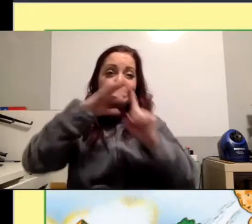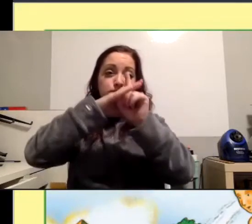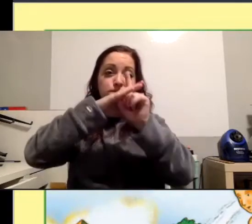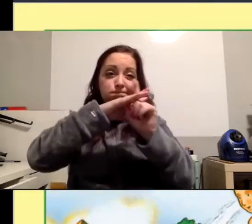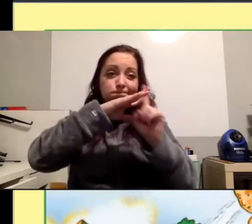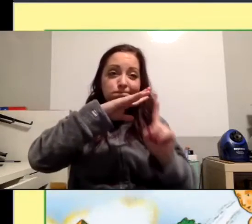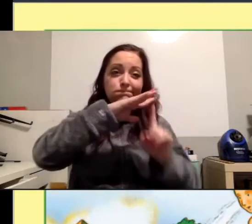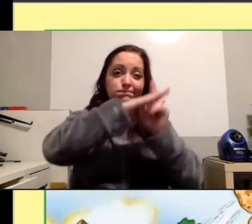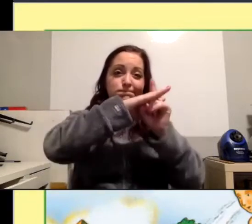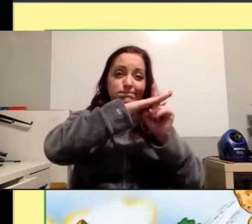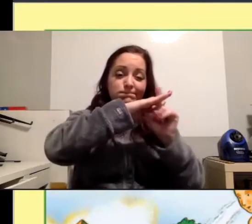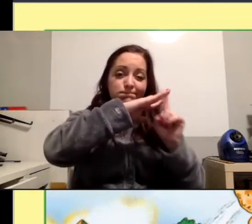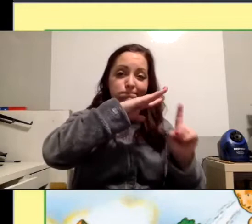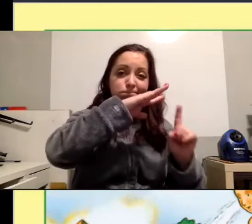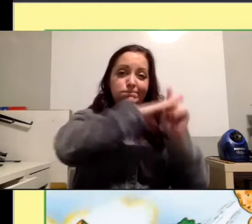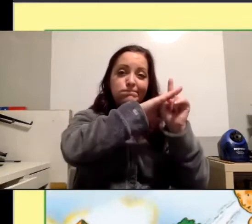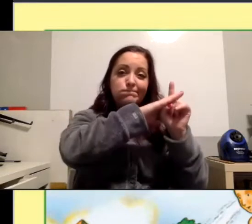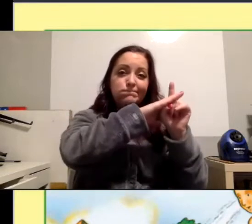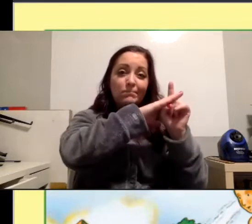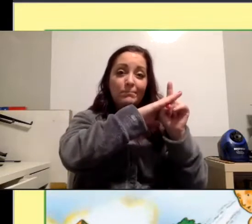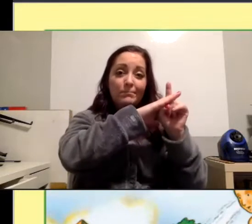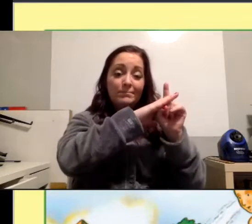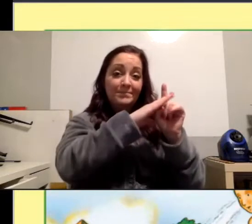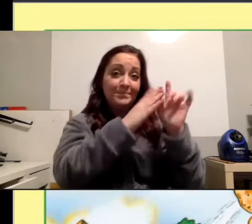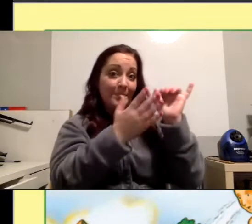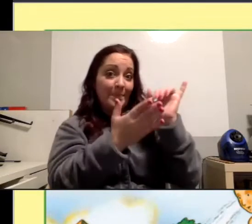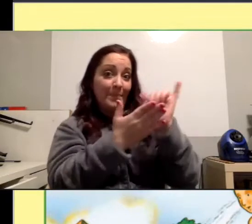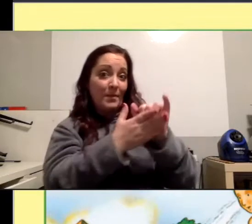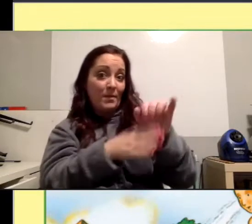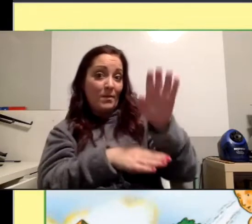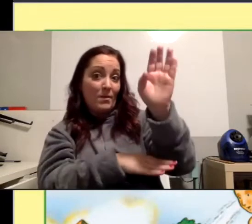Ideas filled his head.